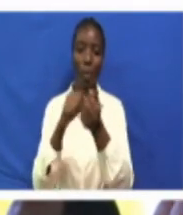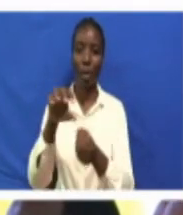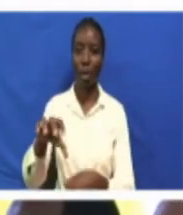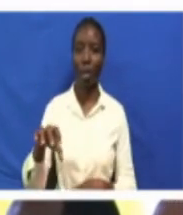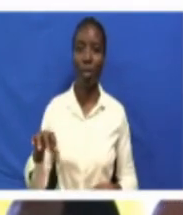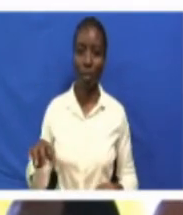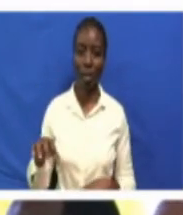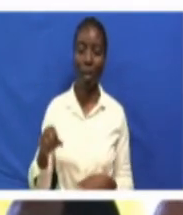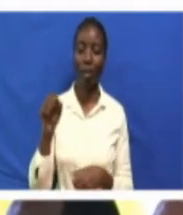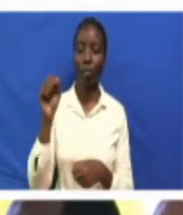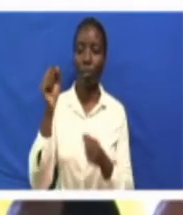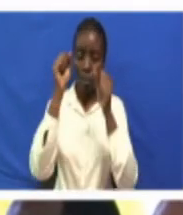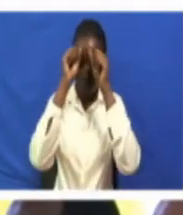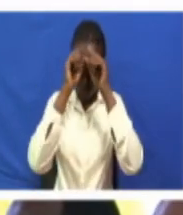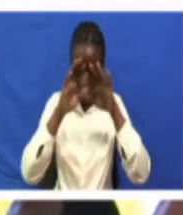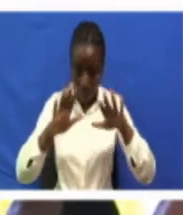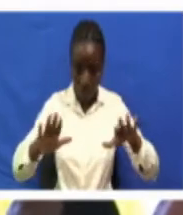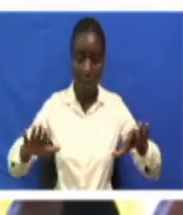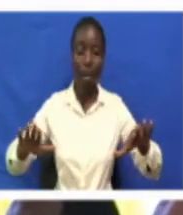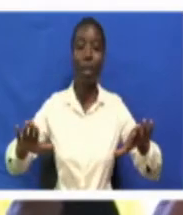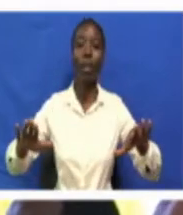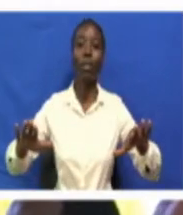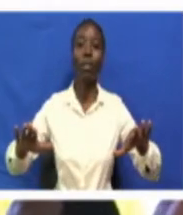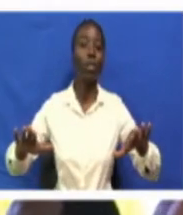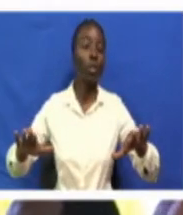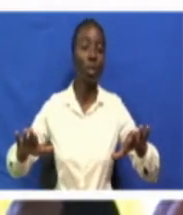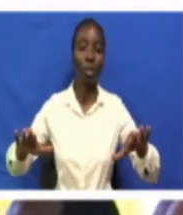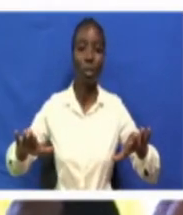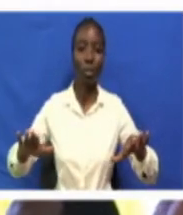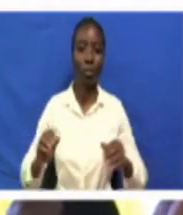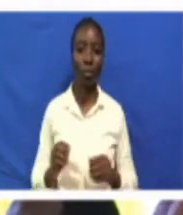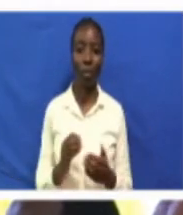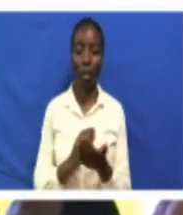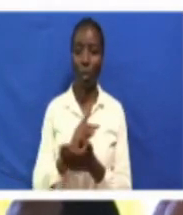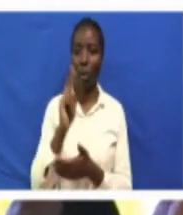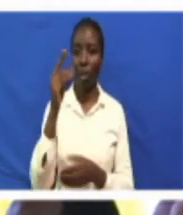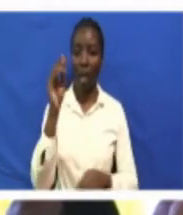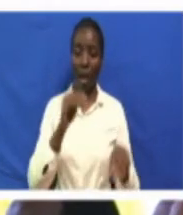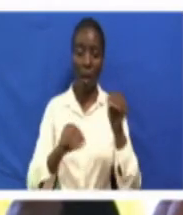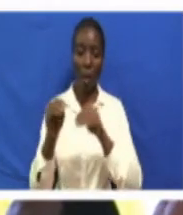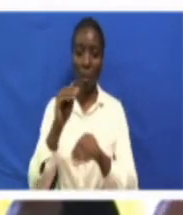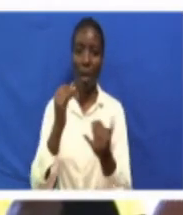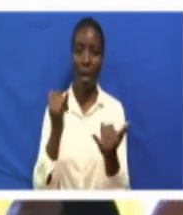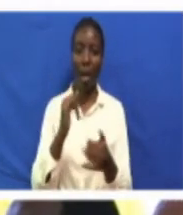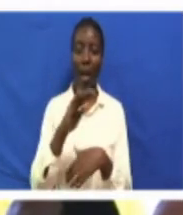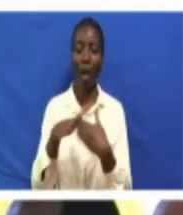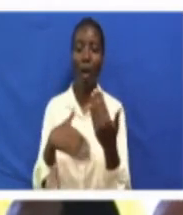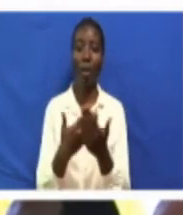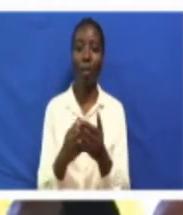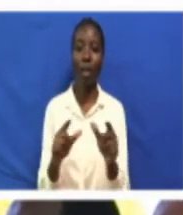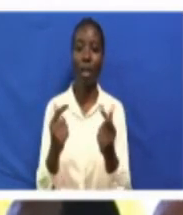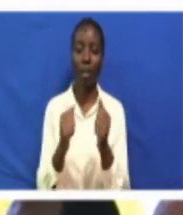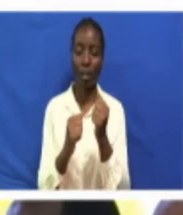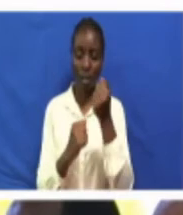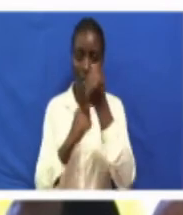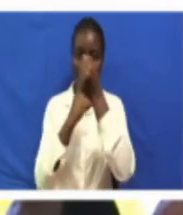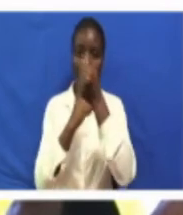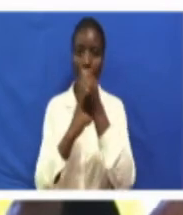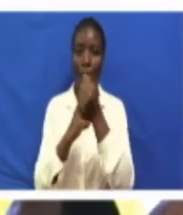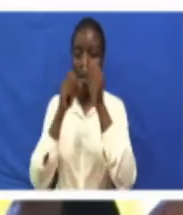development of subokia National Shrine through having a sacred correction let us all support the shrine